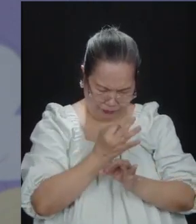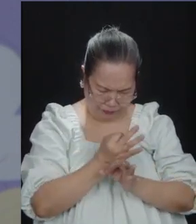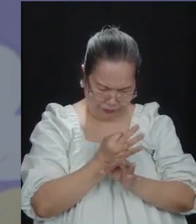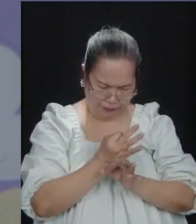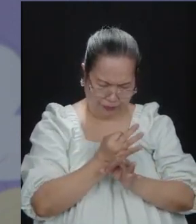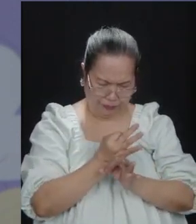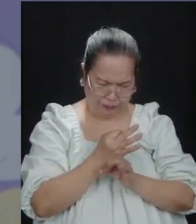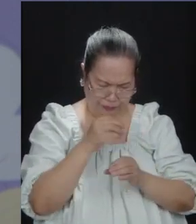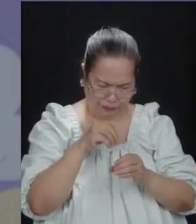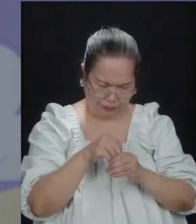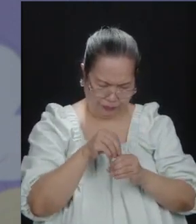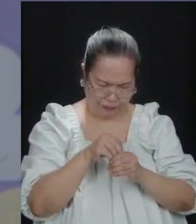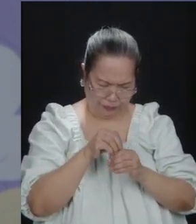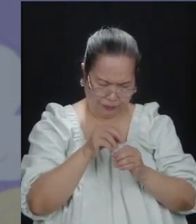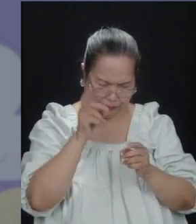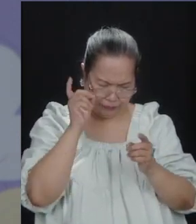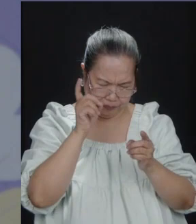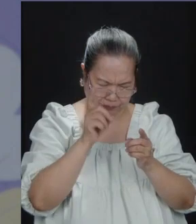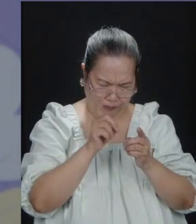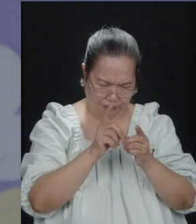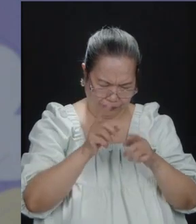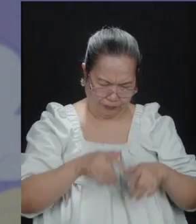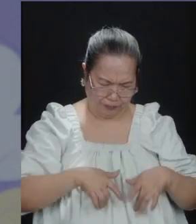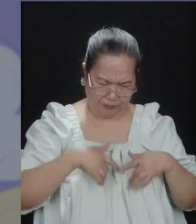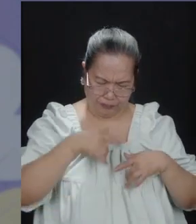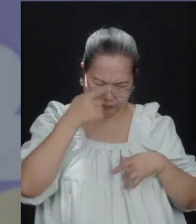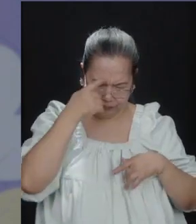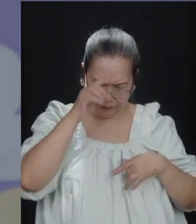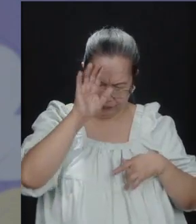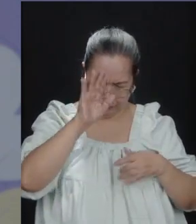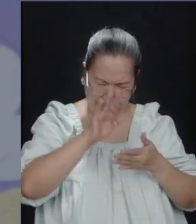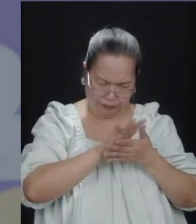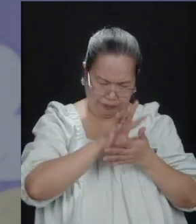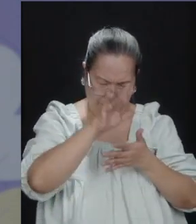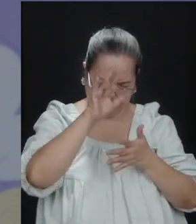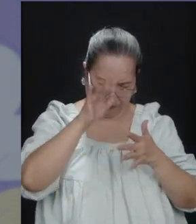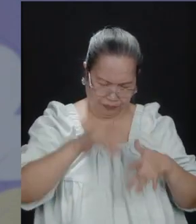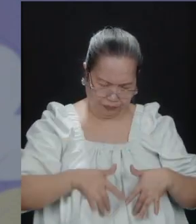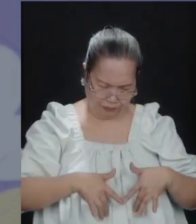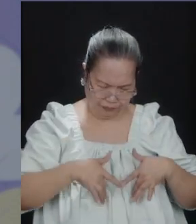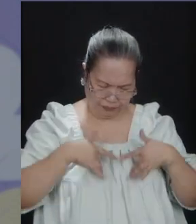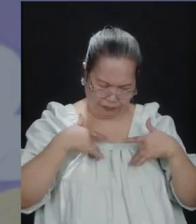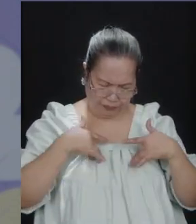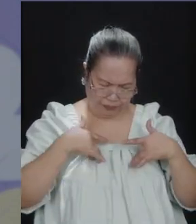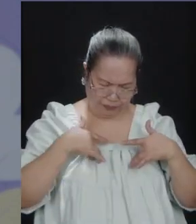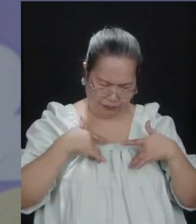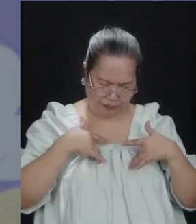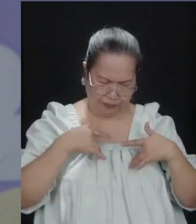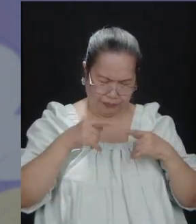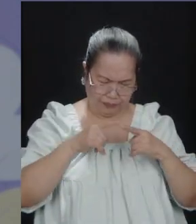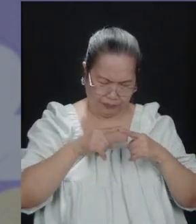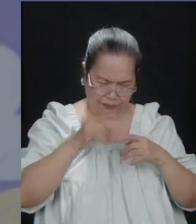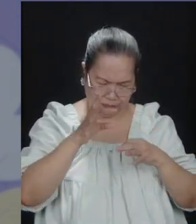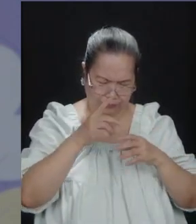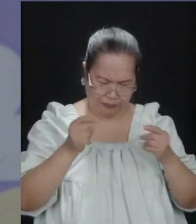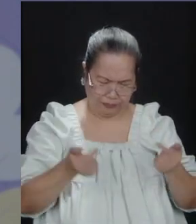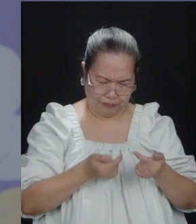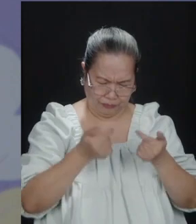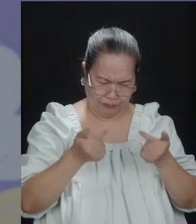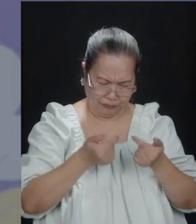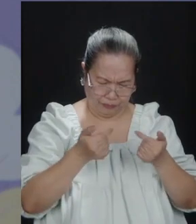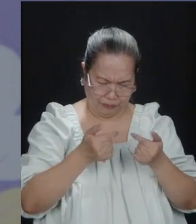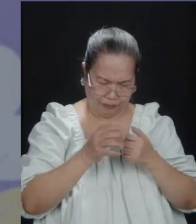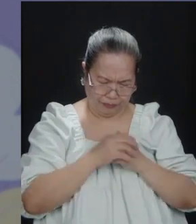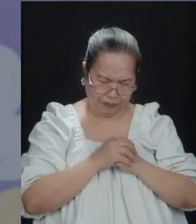in determining to live for your glory as they leave their life of sin